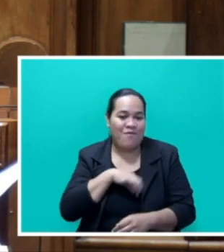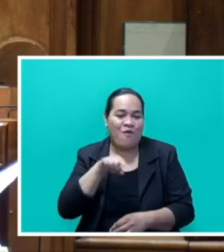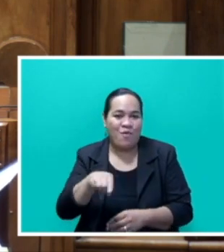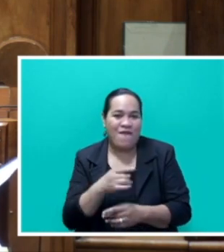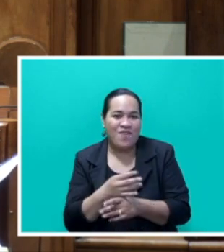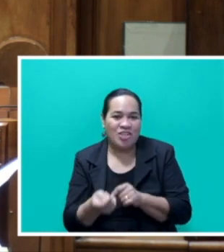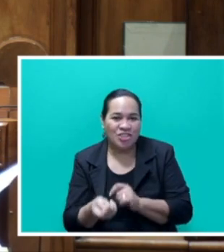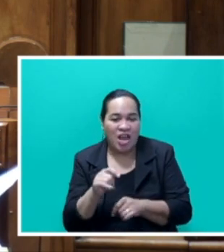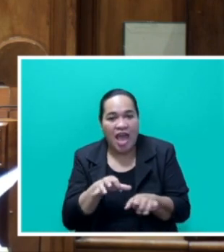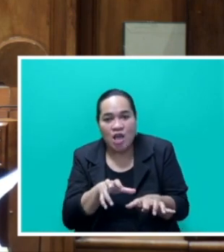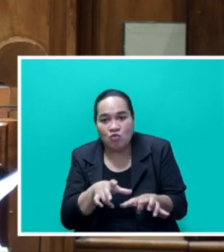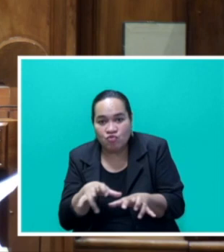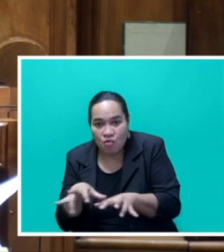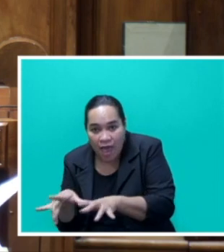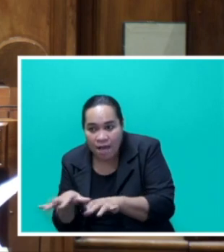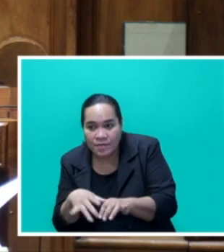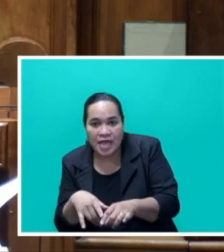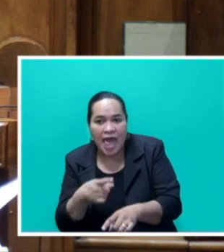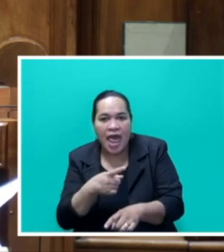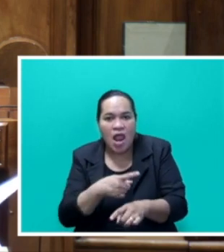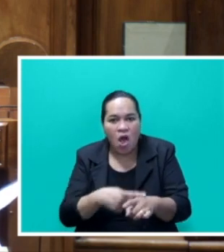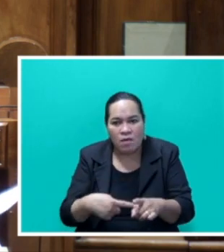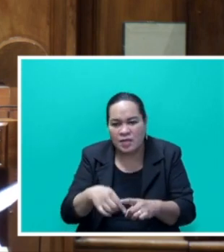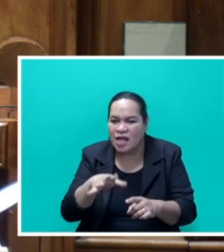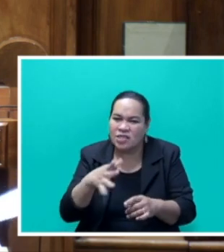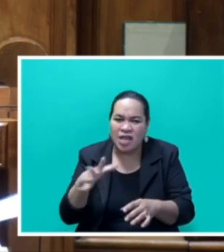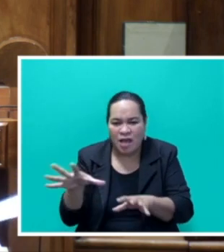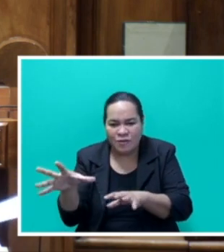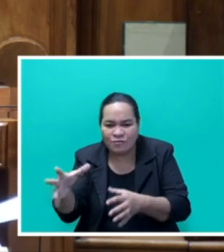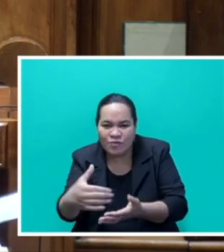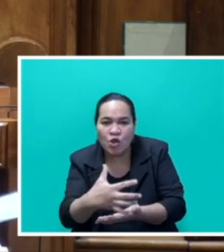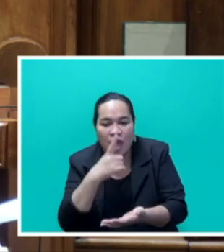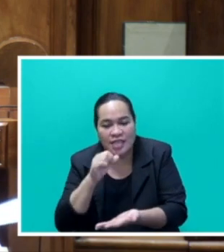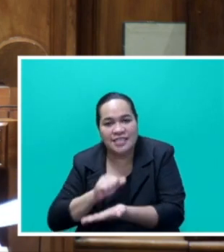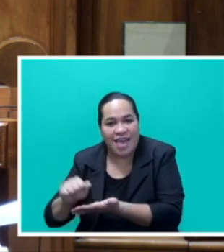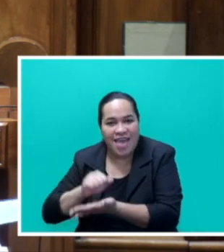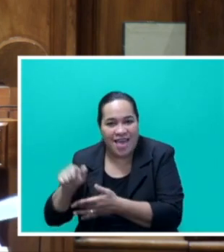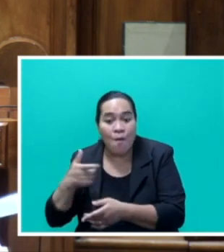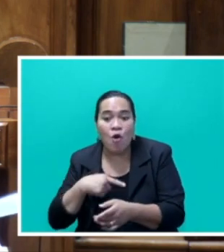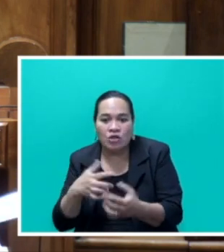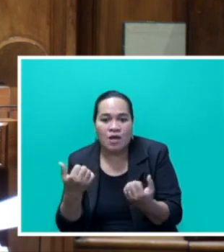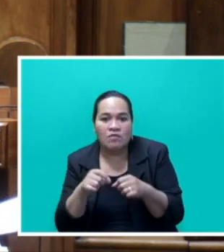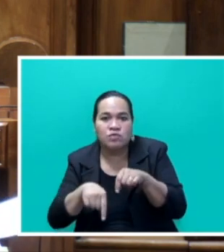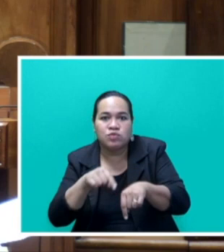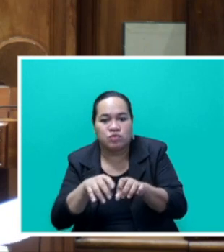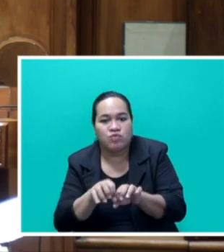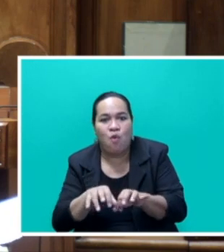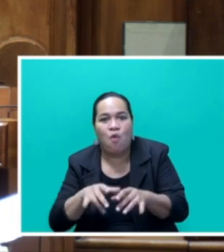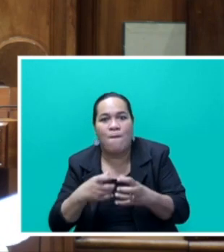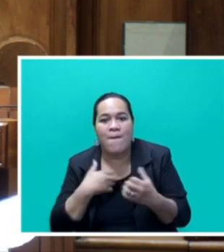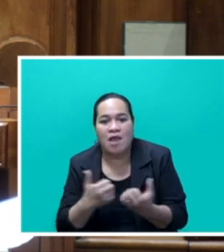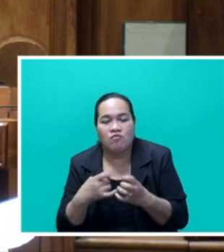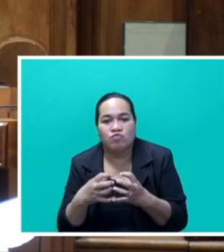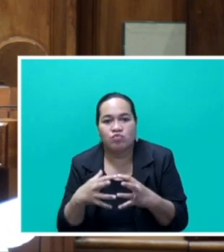crabs, and lobsters caught for consumption or sale in the local market. As part of this project,